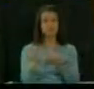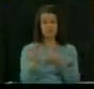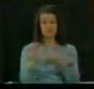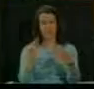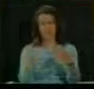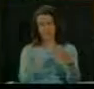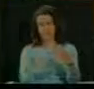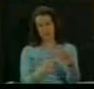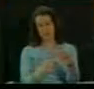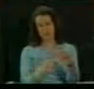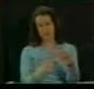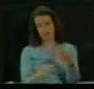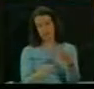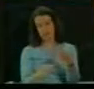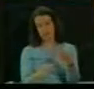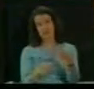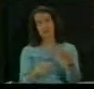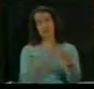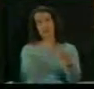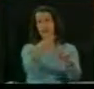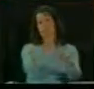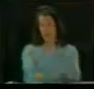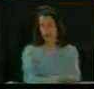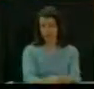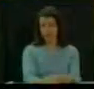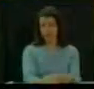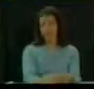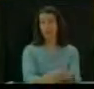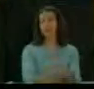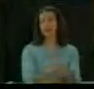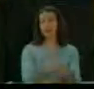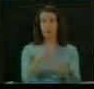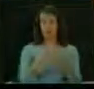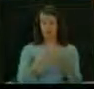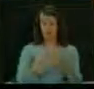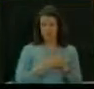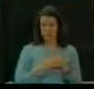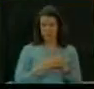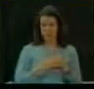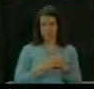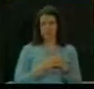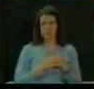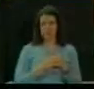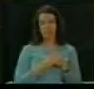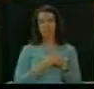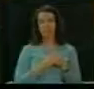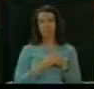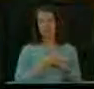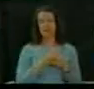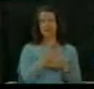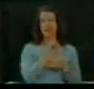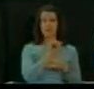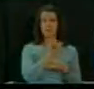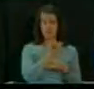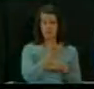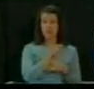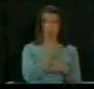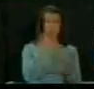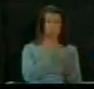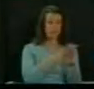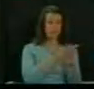exists, their terms expire at the end of this August. And so next month, I'm sure it will be before